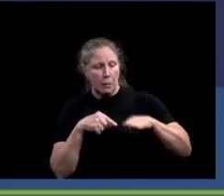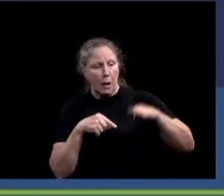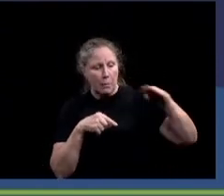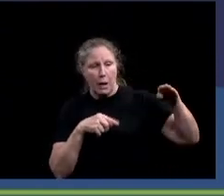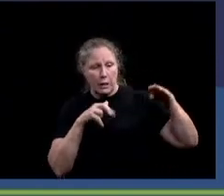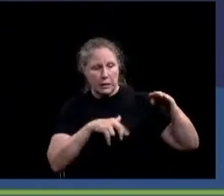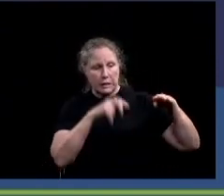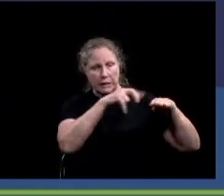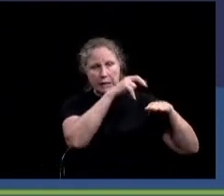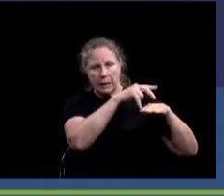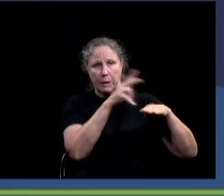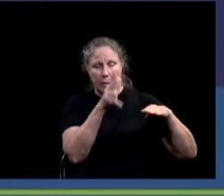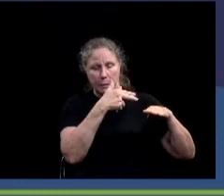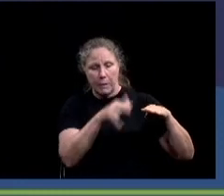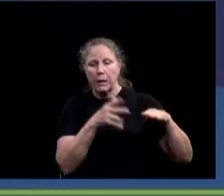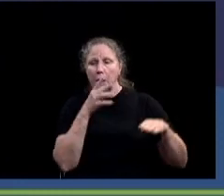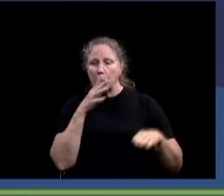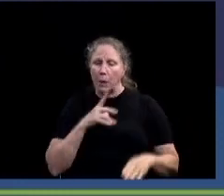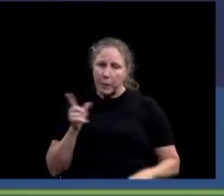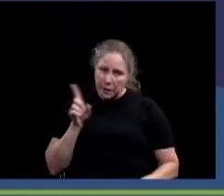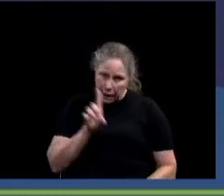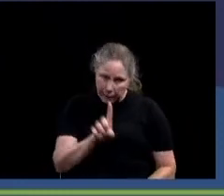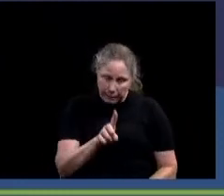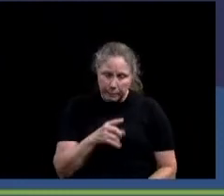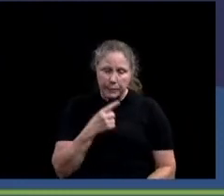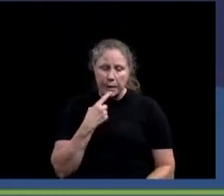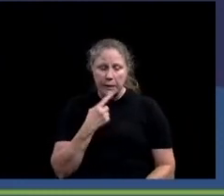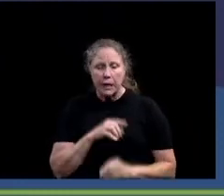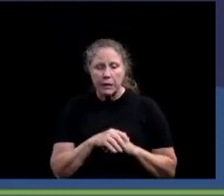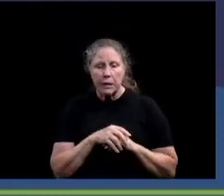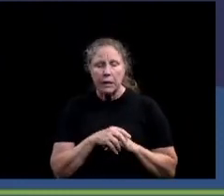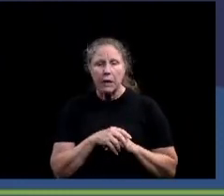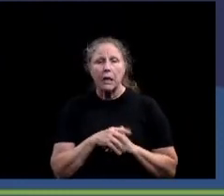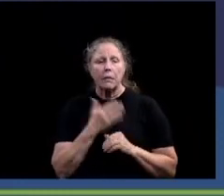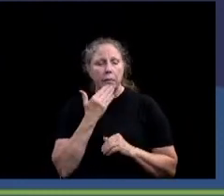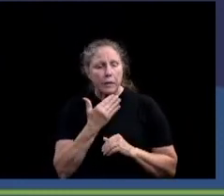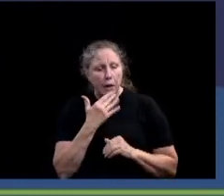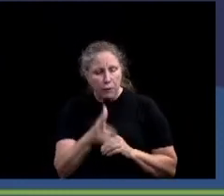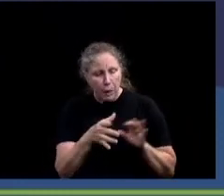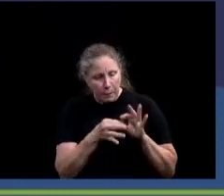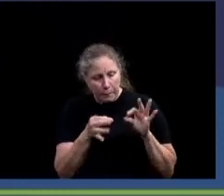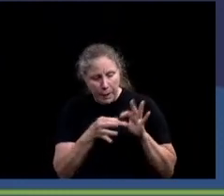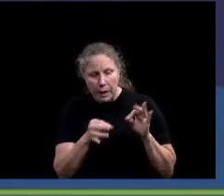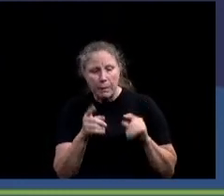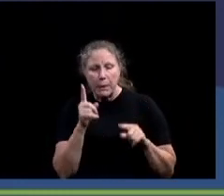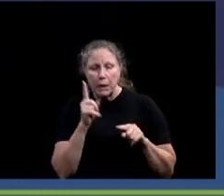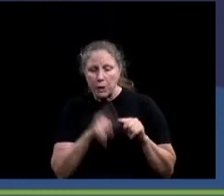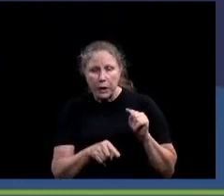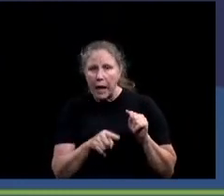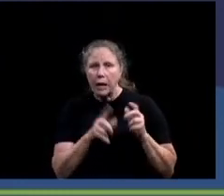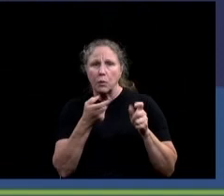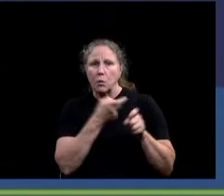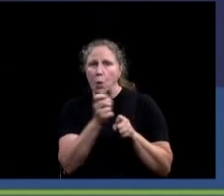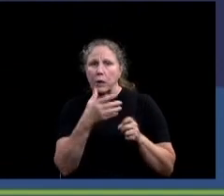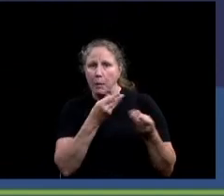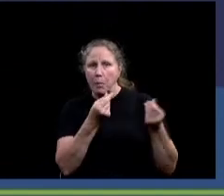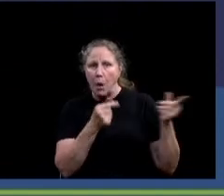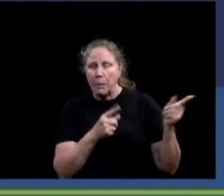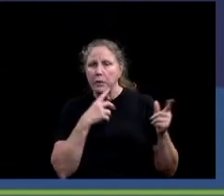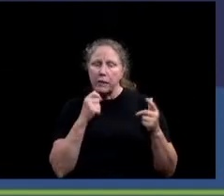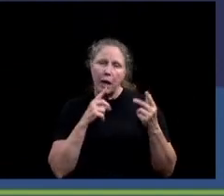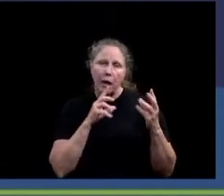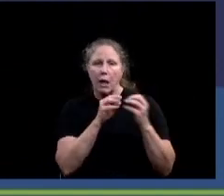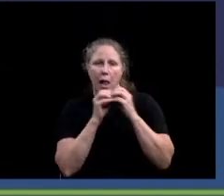says, I appreciate your message, but you can't deface property like this. And so they go back and forth about it. And he was like, well, I'm not doing anything